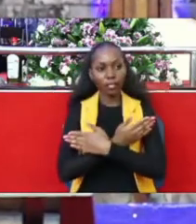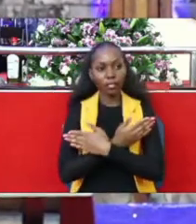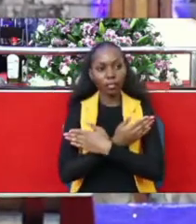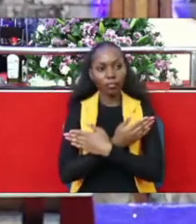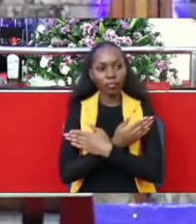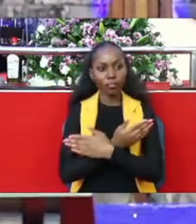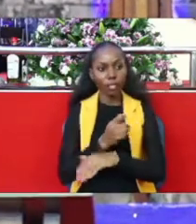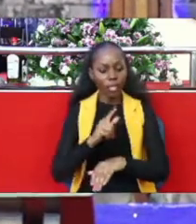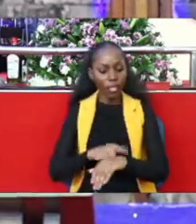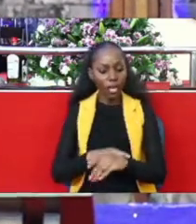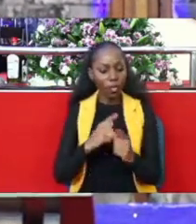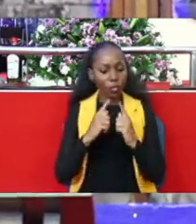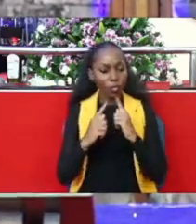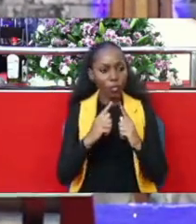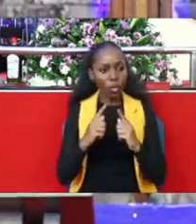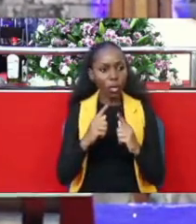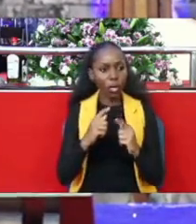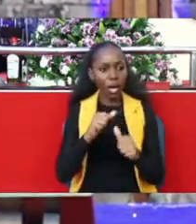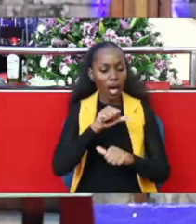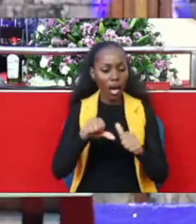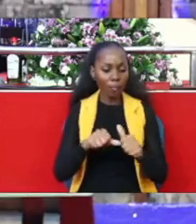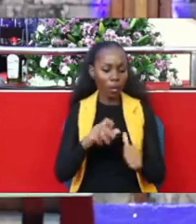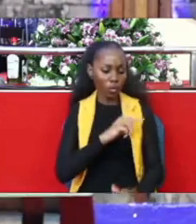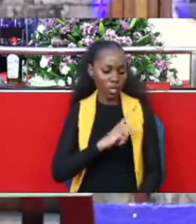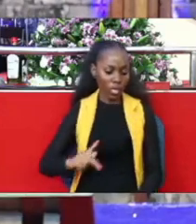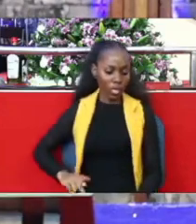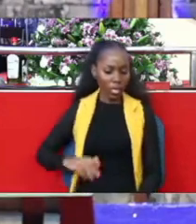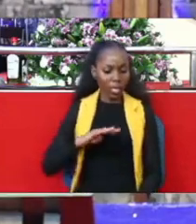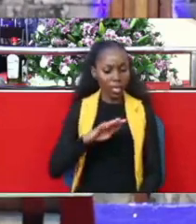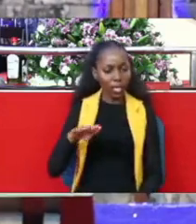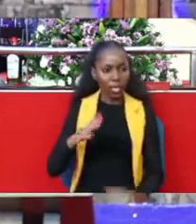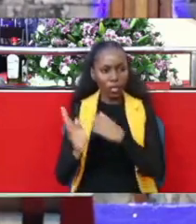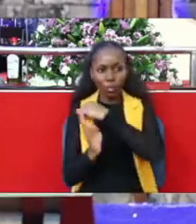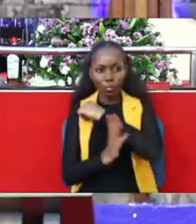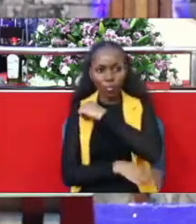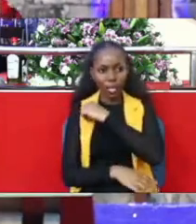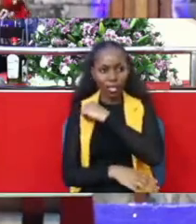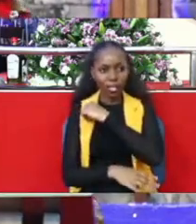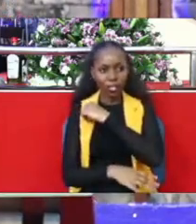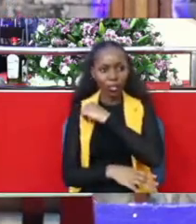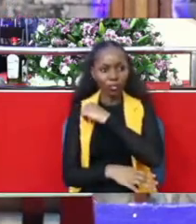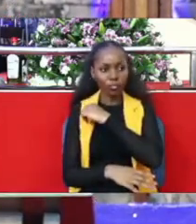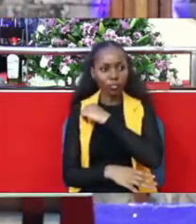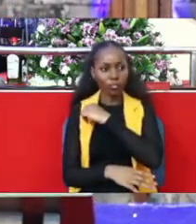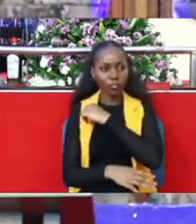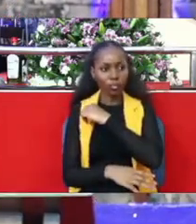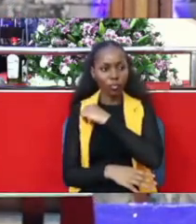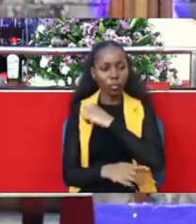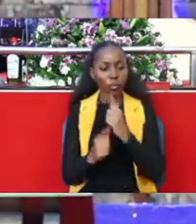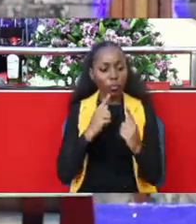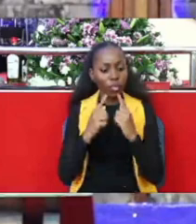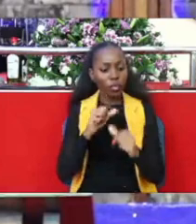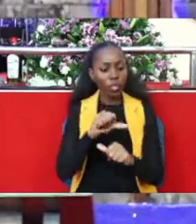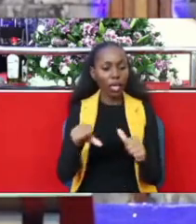talk about principalities, tukinena juu ya falme, we are talking about the princes that govern a particular region